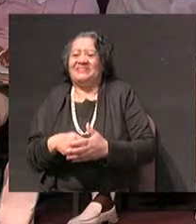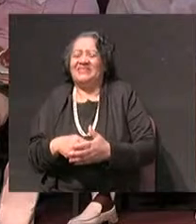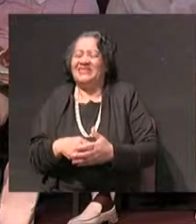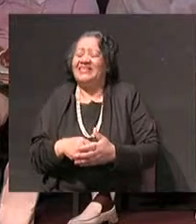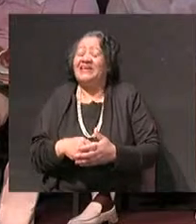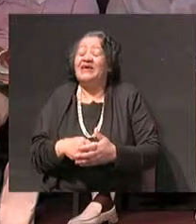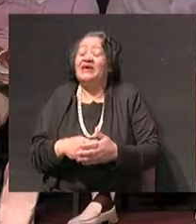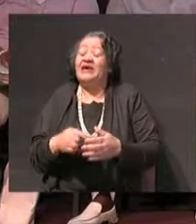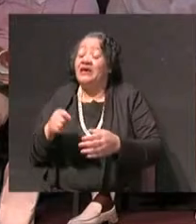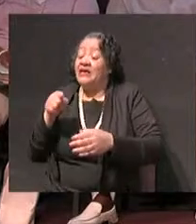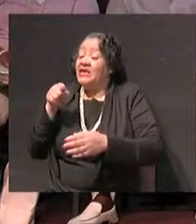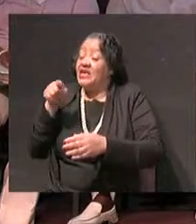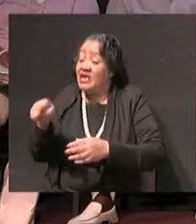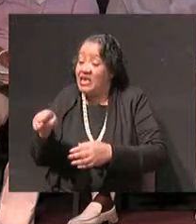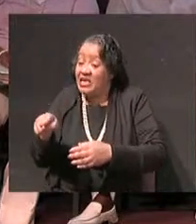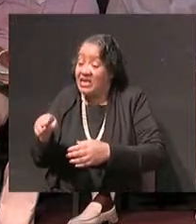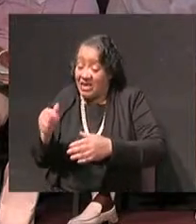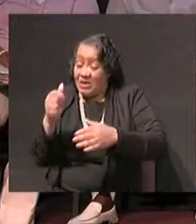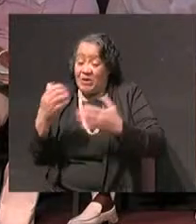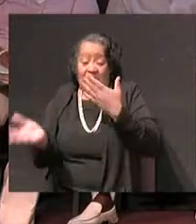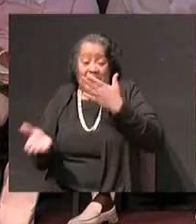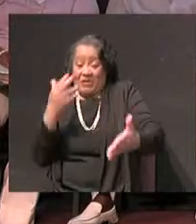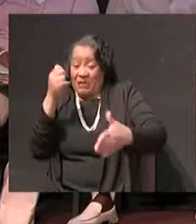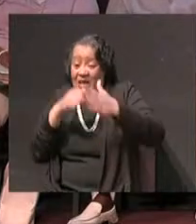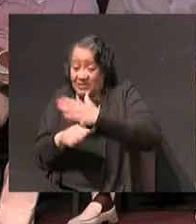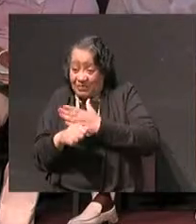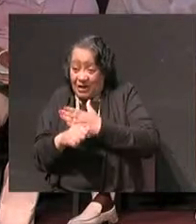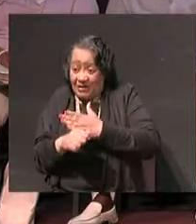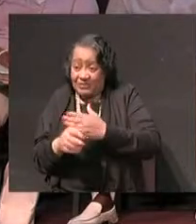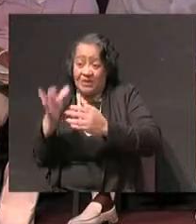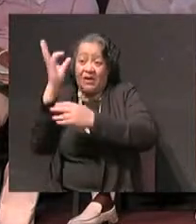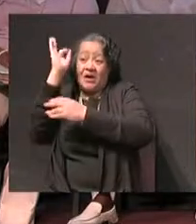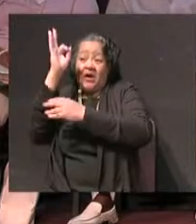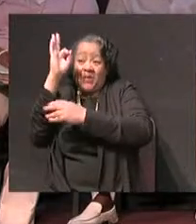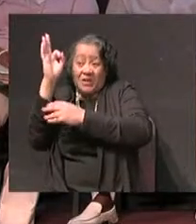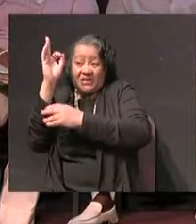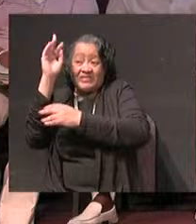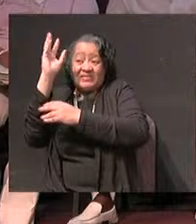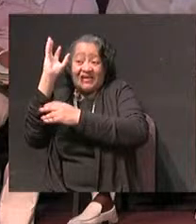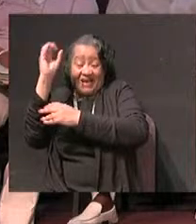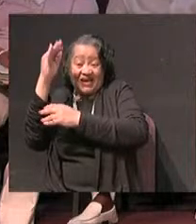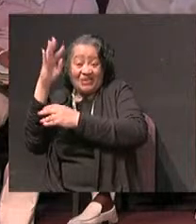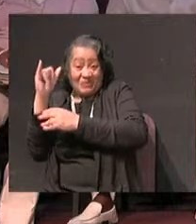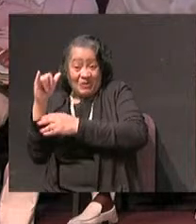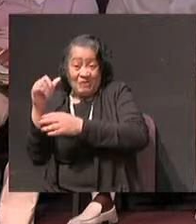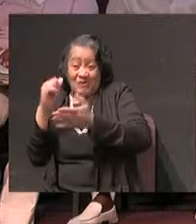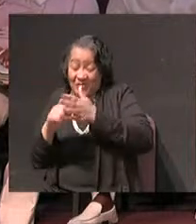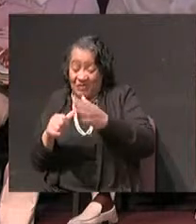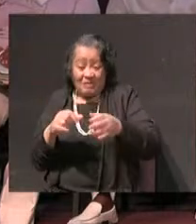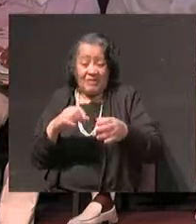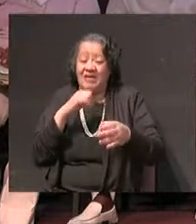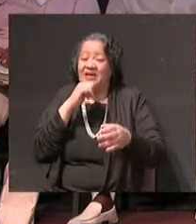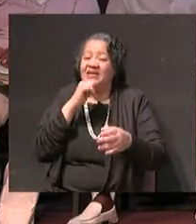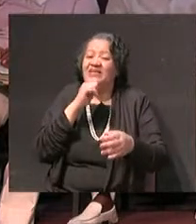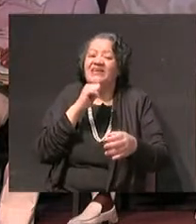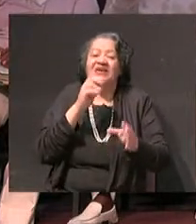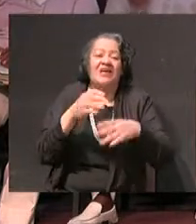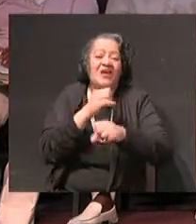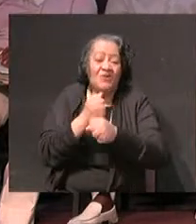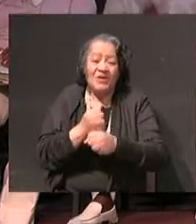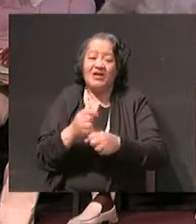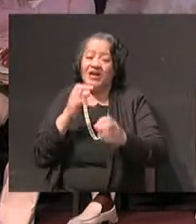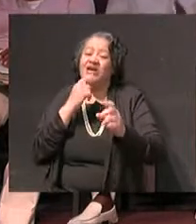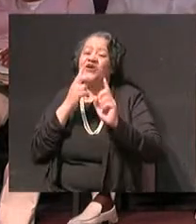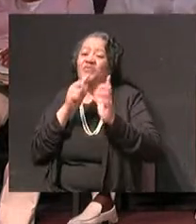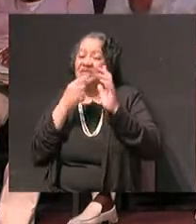But had he hid the Pastor Cosby part, he would have got the real me.